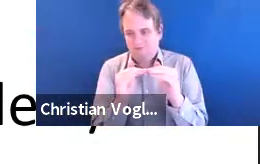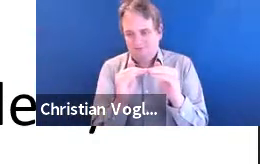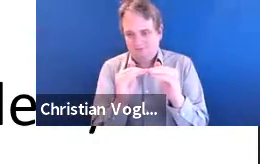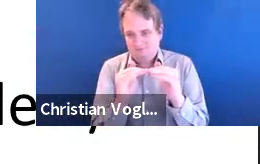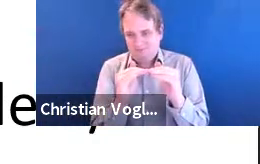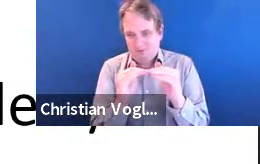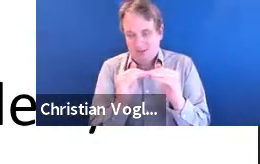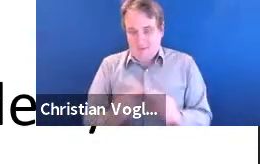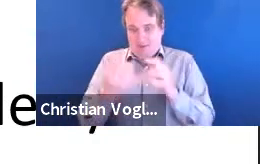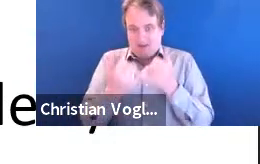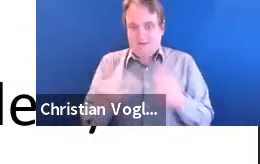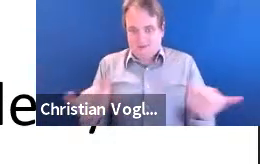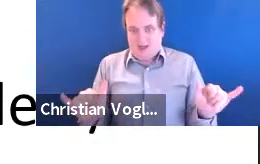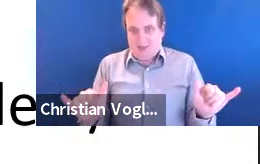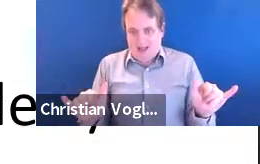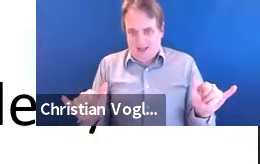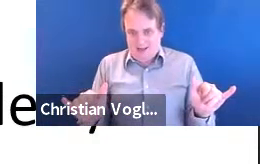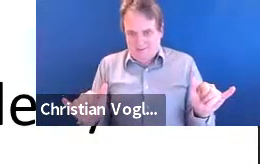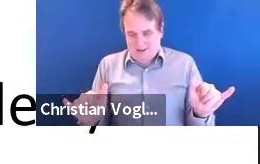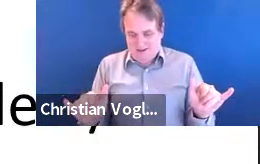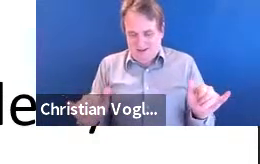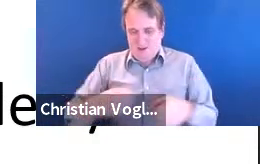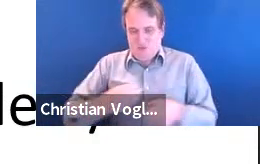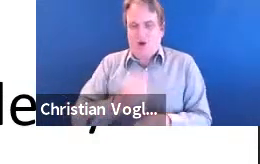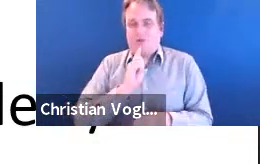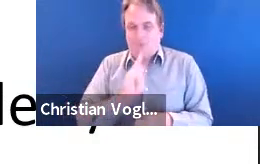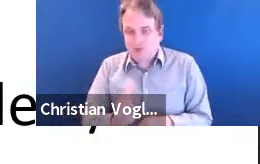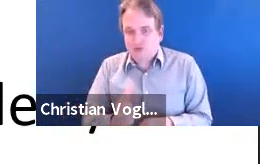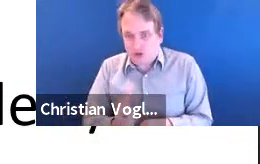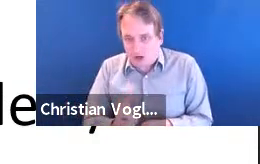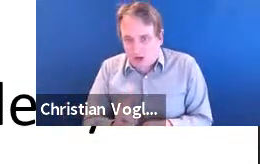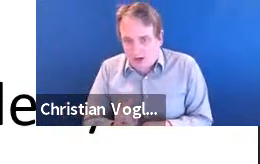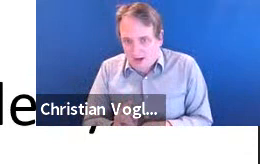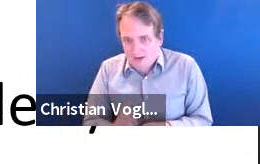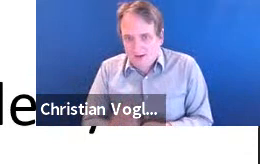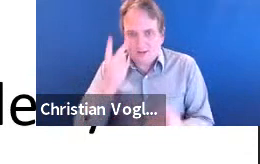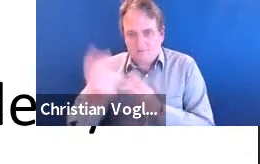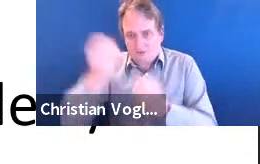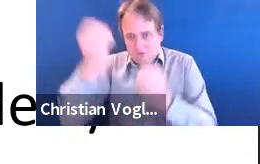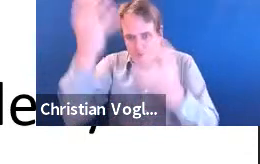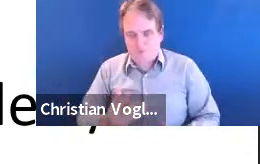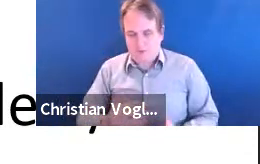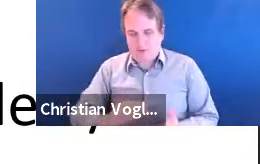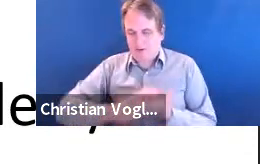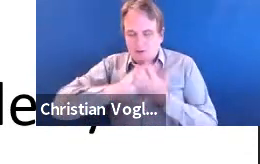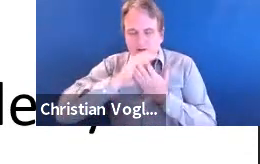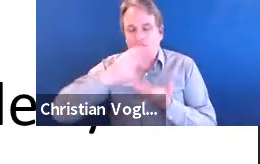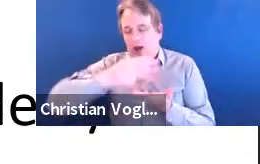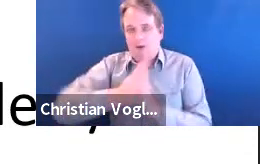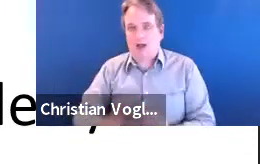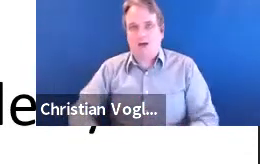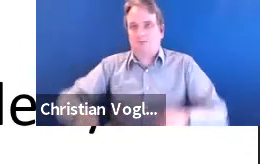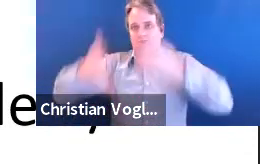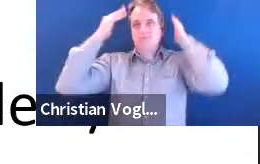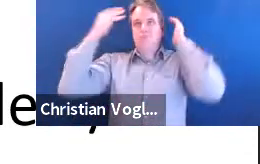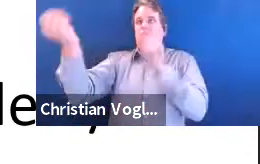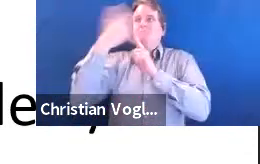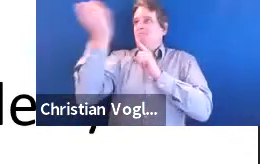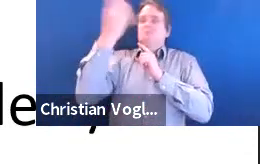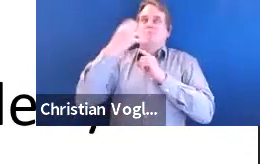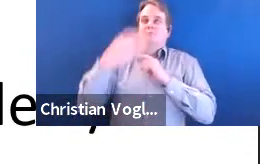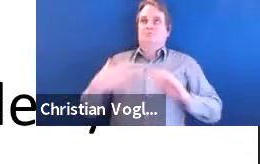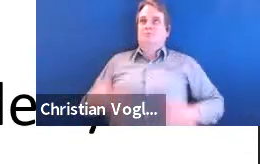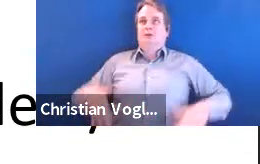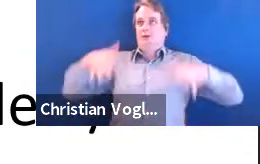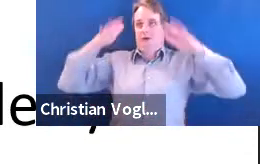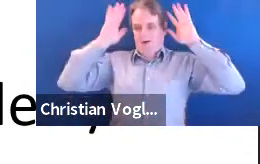information if it's to be functionally equivalent for deaf and hard of hearing users. But we also recognize that we don't want